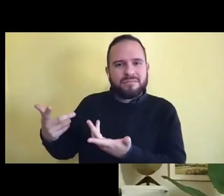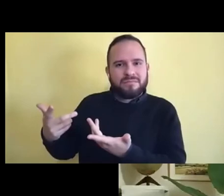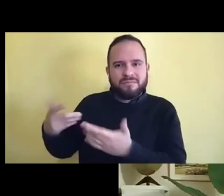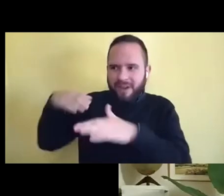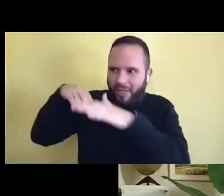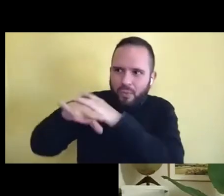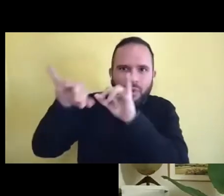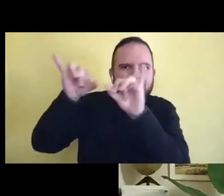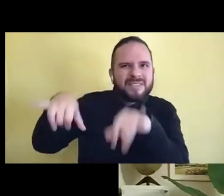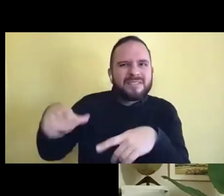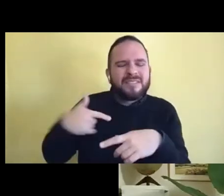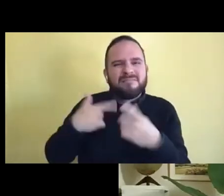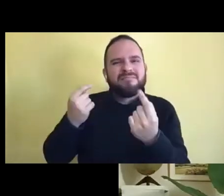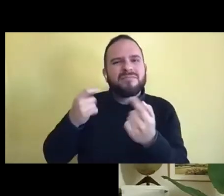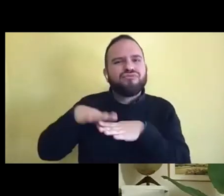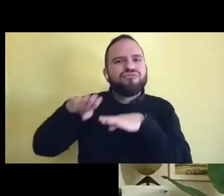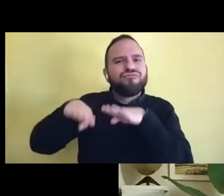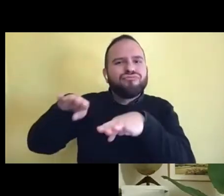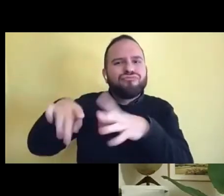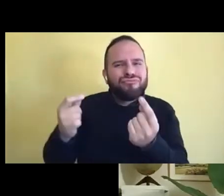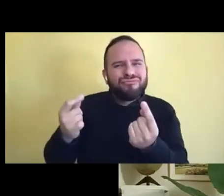some of the steps I can take?